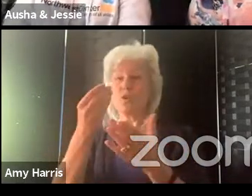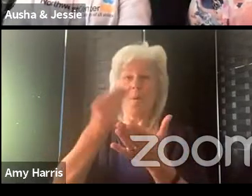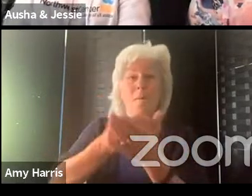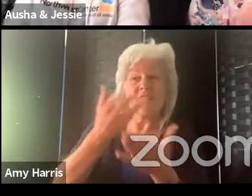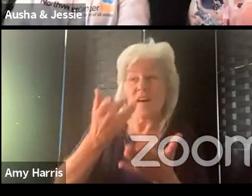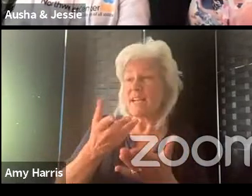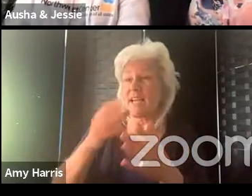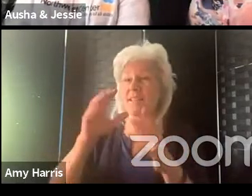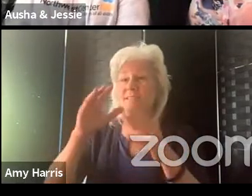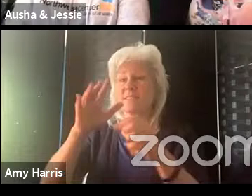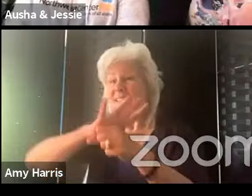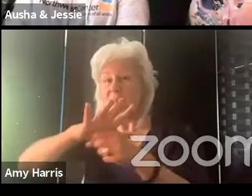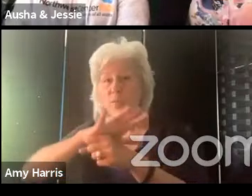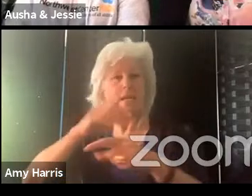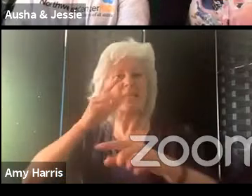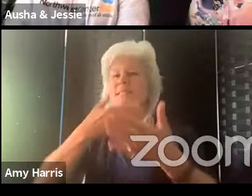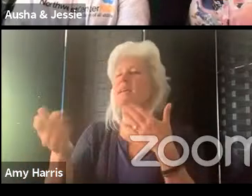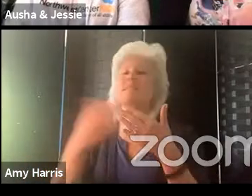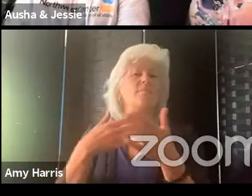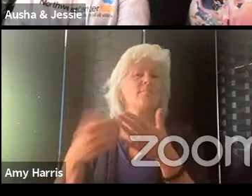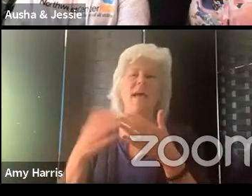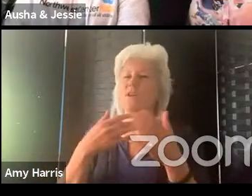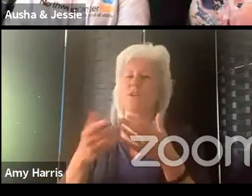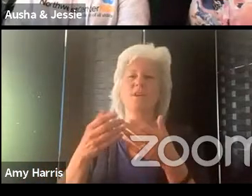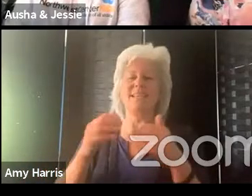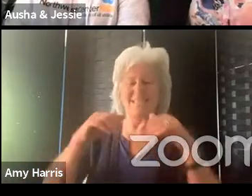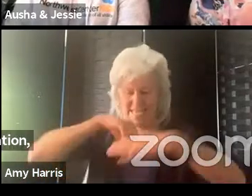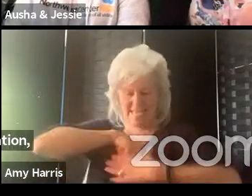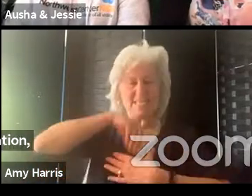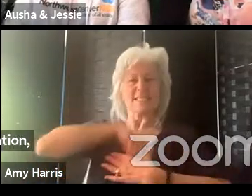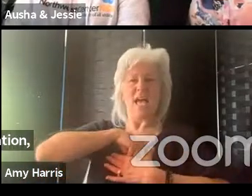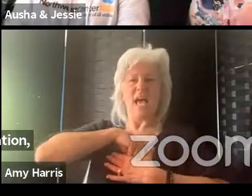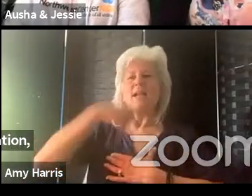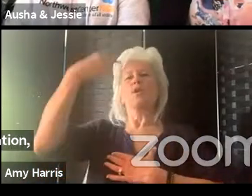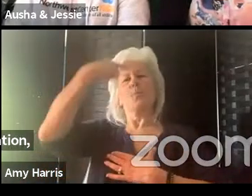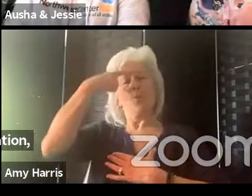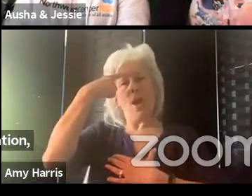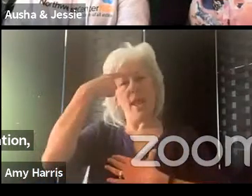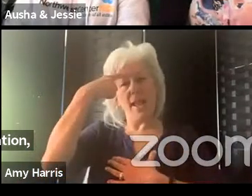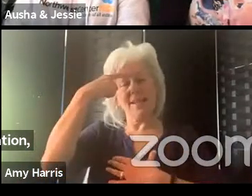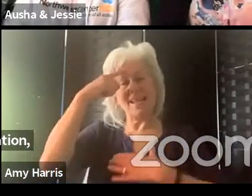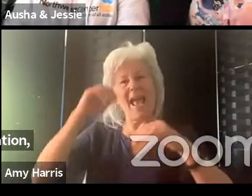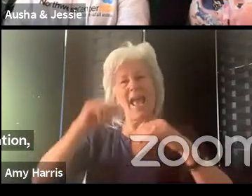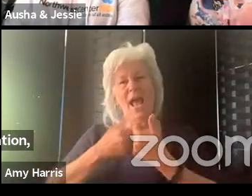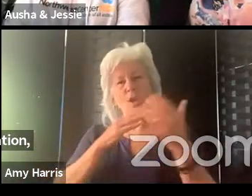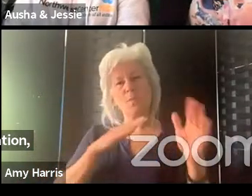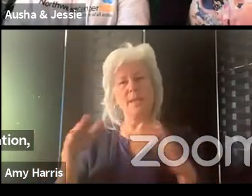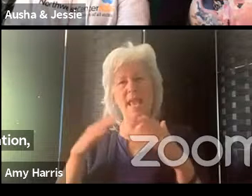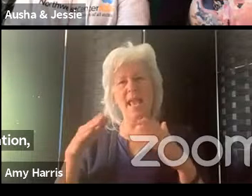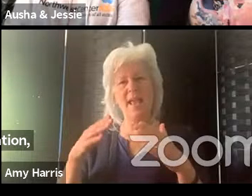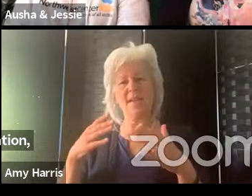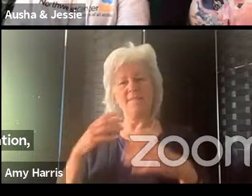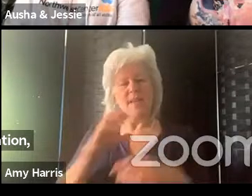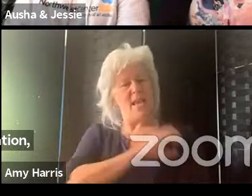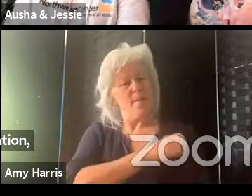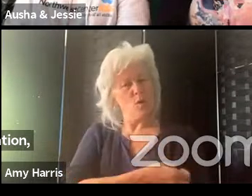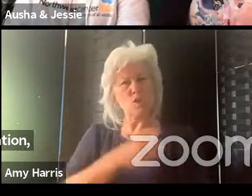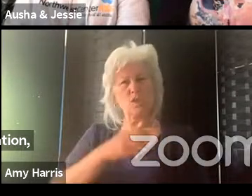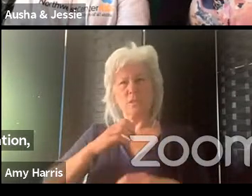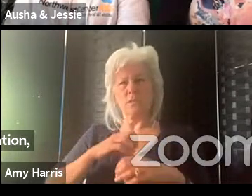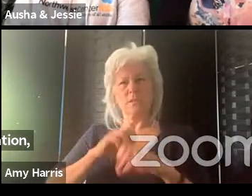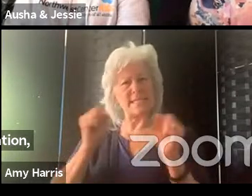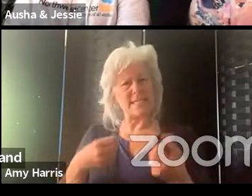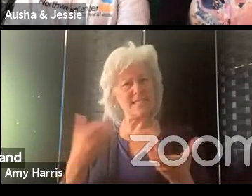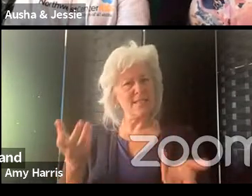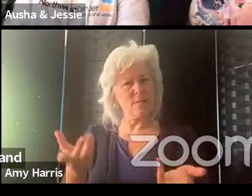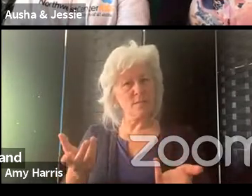they're in. It's about hardwiring, neurology, and delicate emotional systems. And